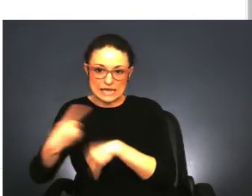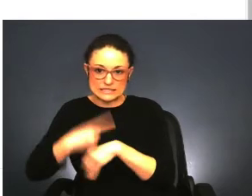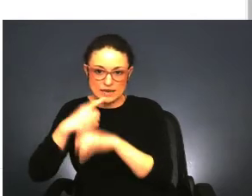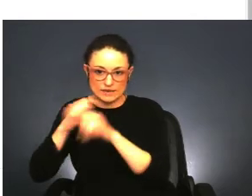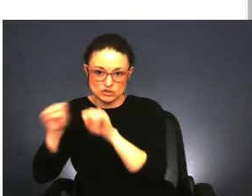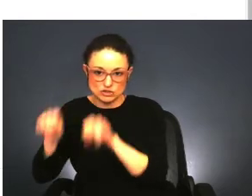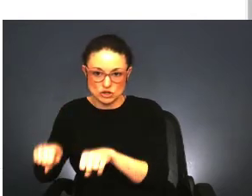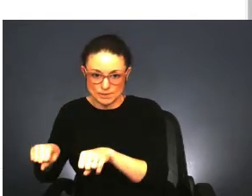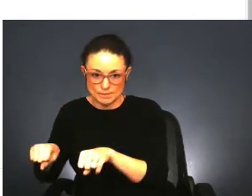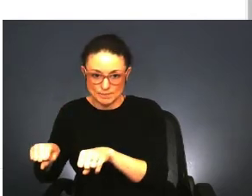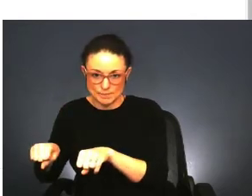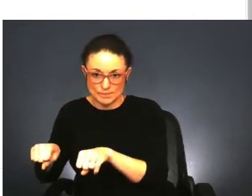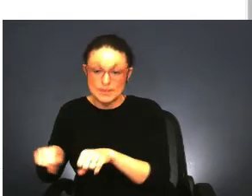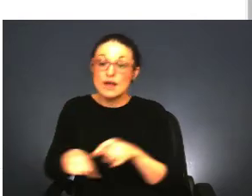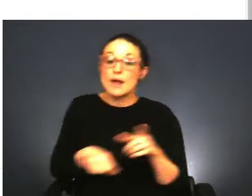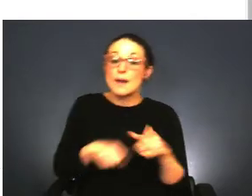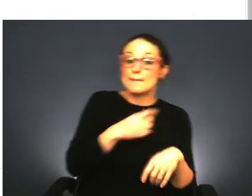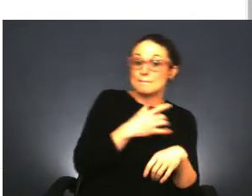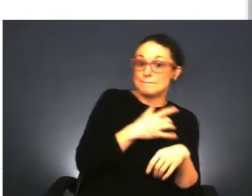of the term, which is today.